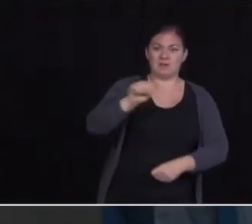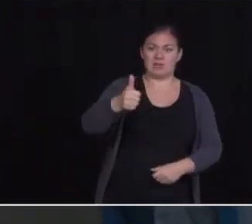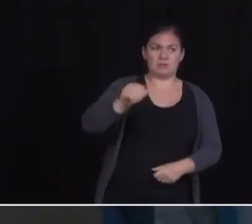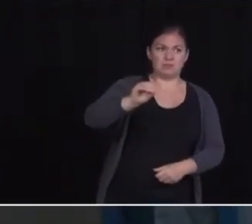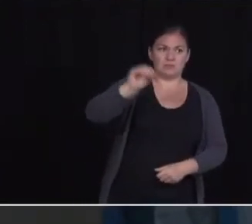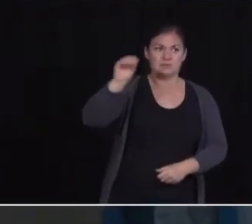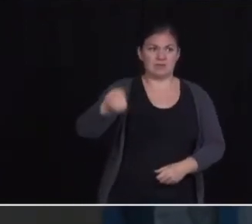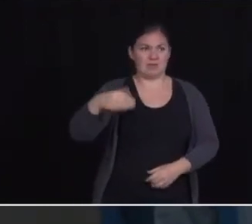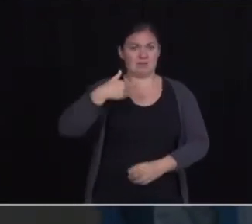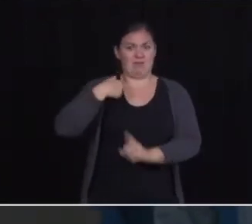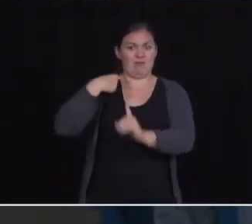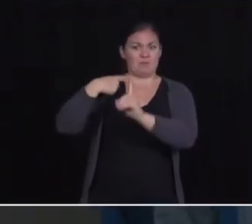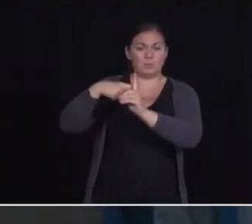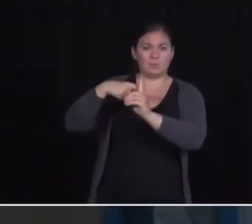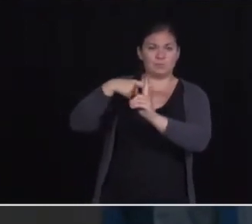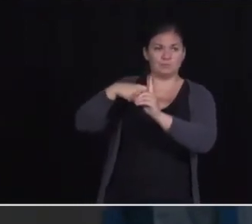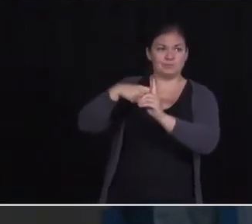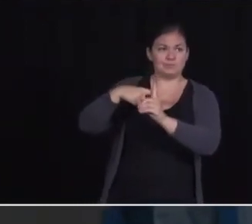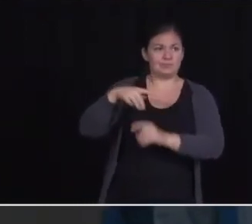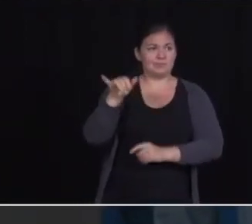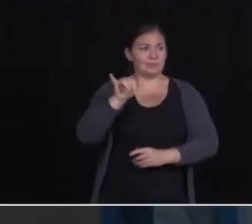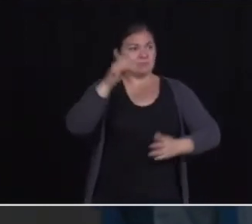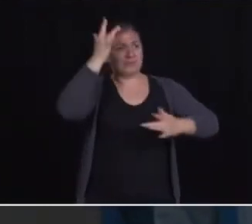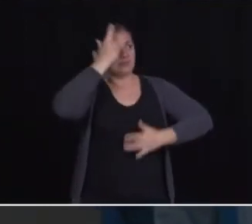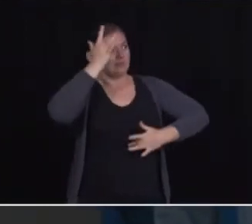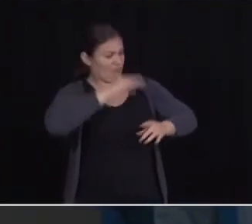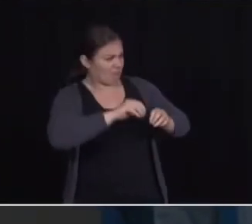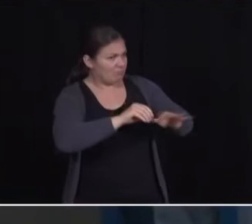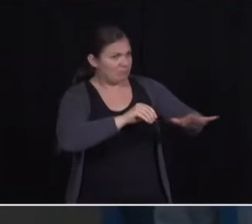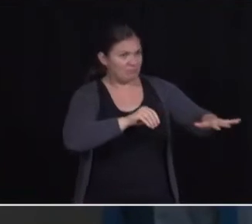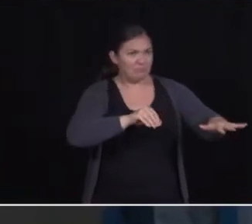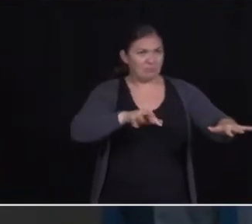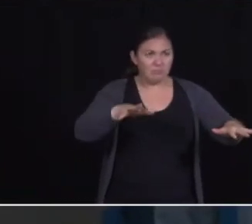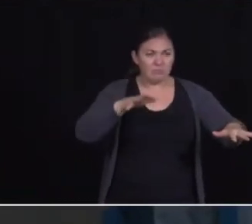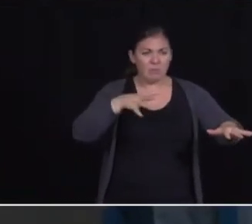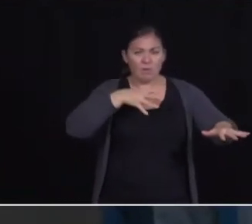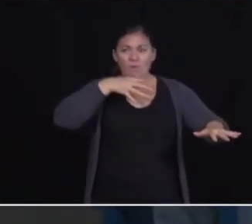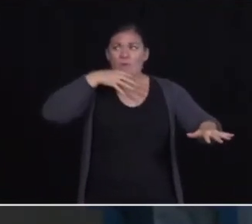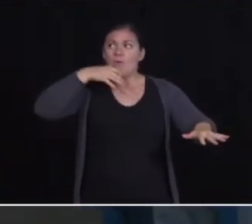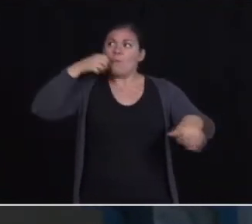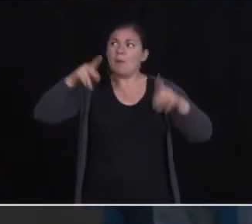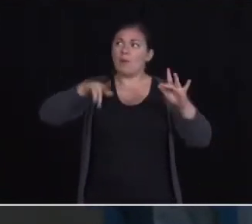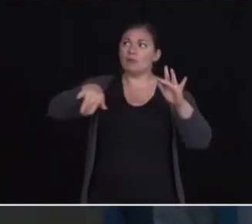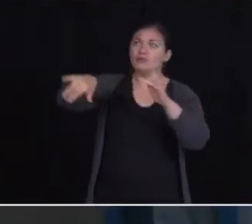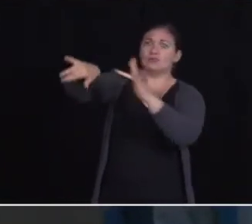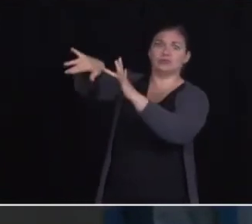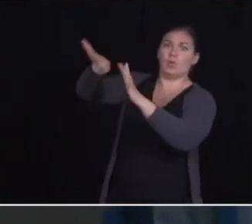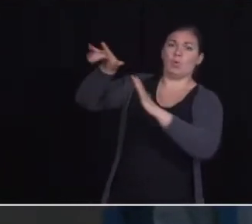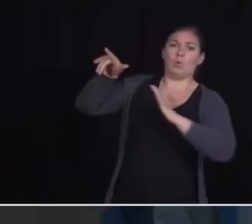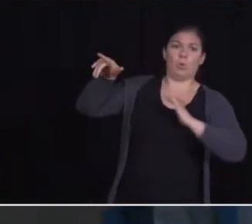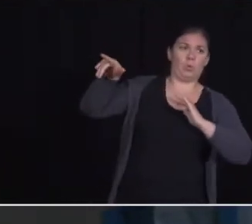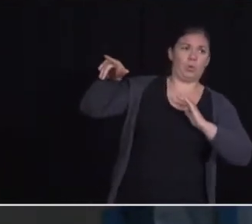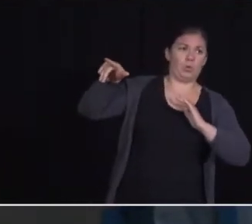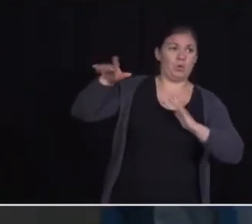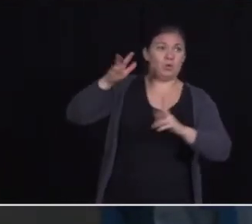to spread to older people. As the number of contacts for every confirmed case has